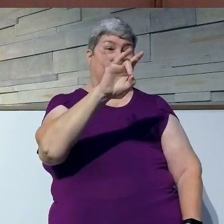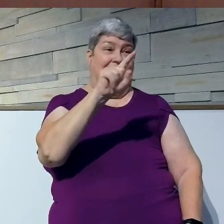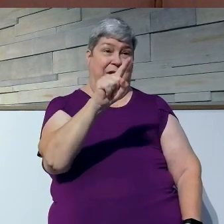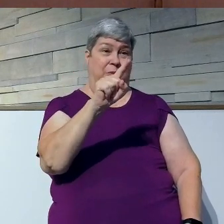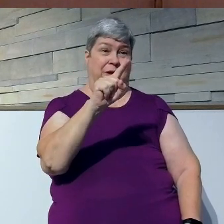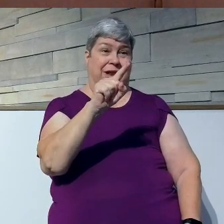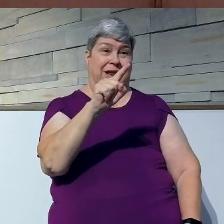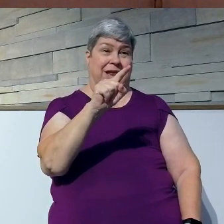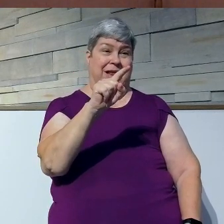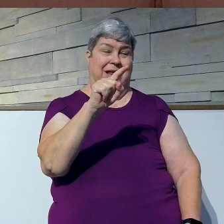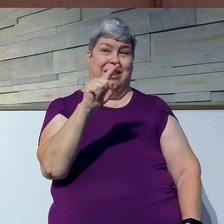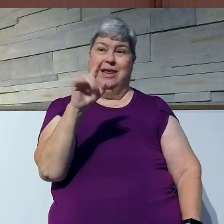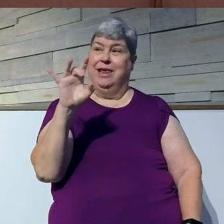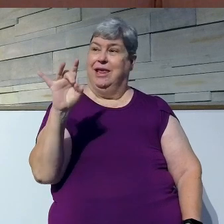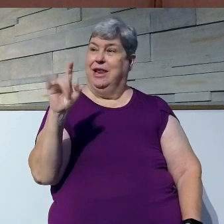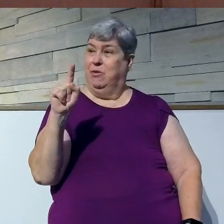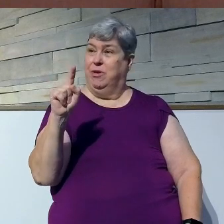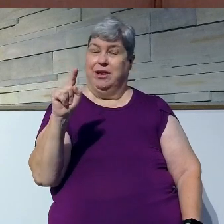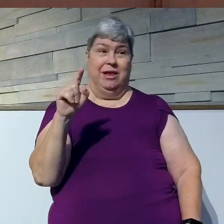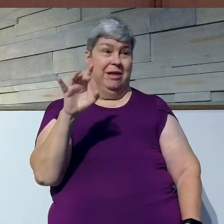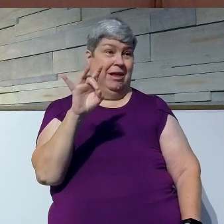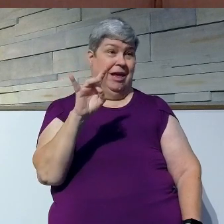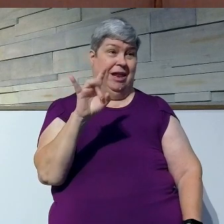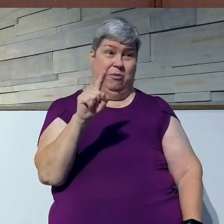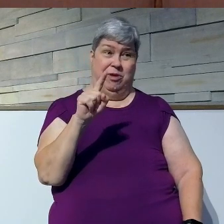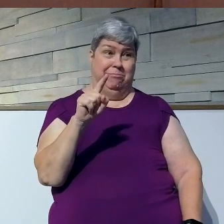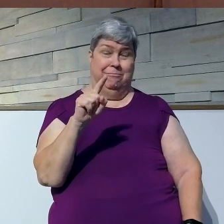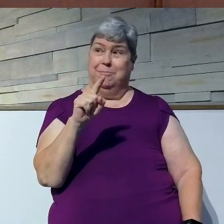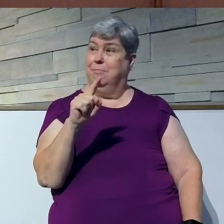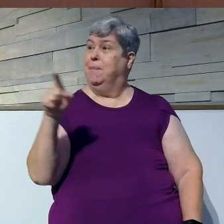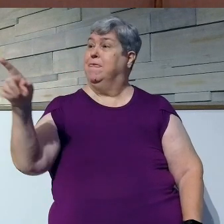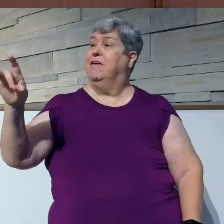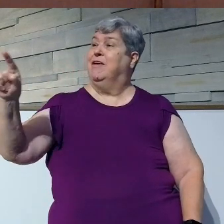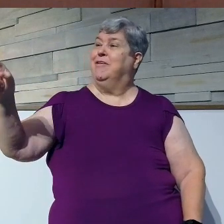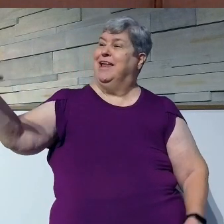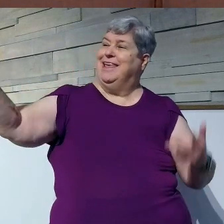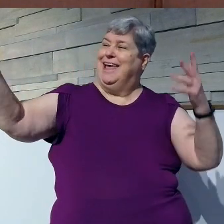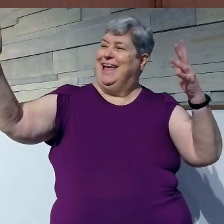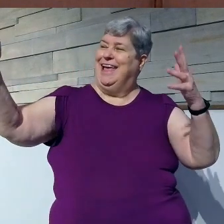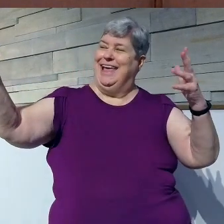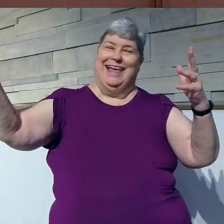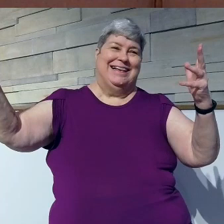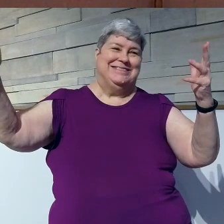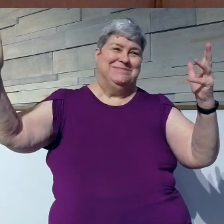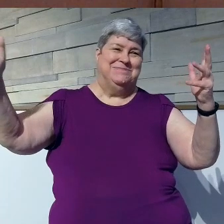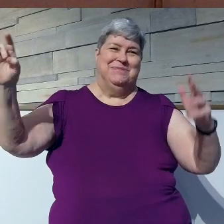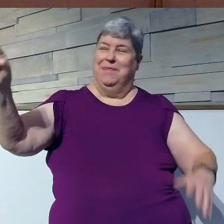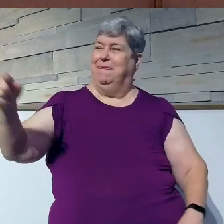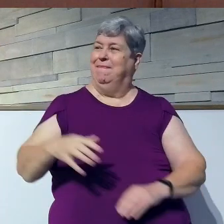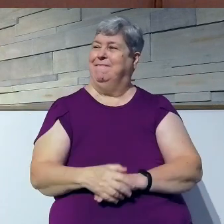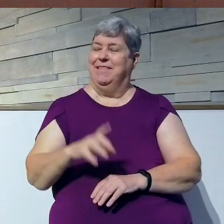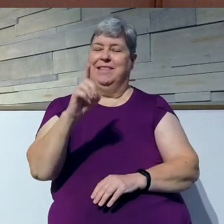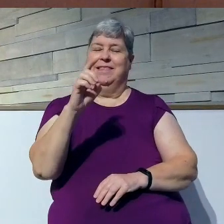81. Gave a lot of two-digit ones here. 81. We got 81 up there? You got 81? All right.